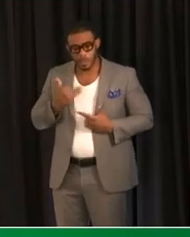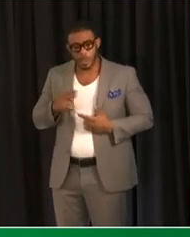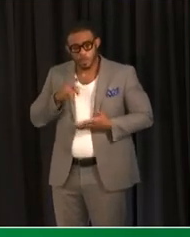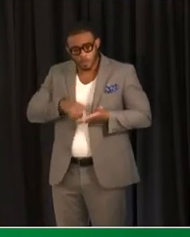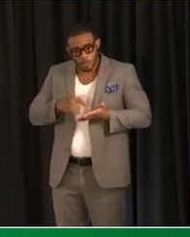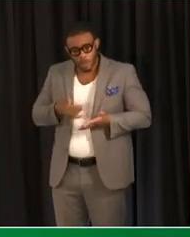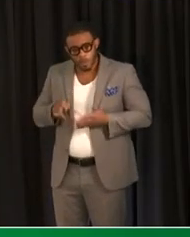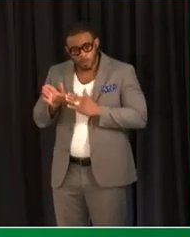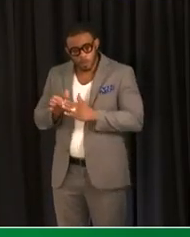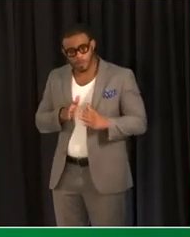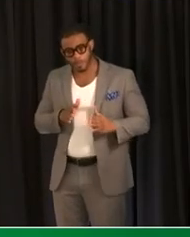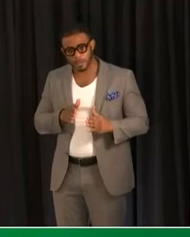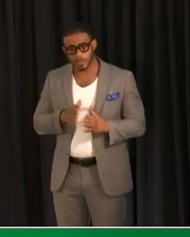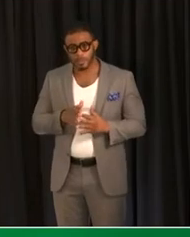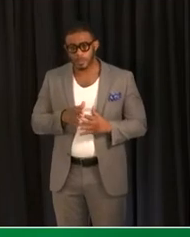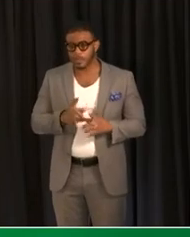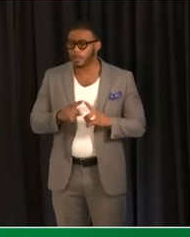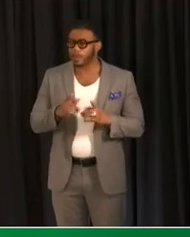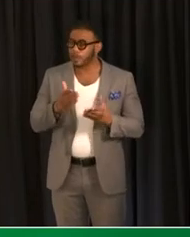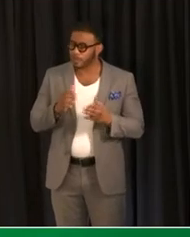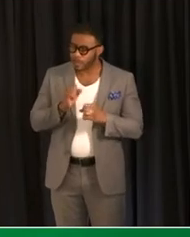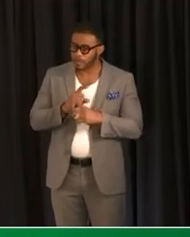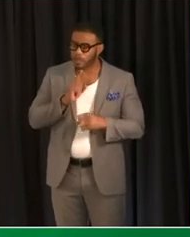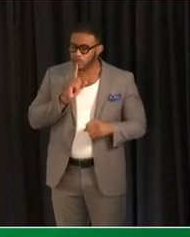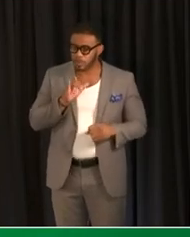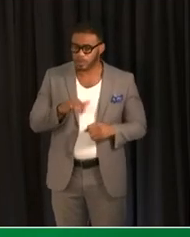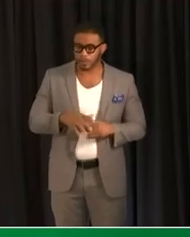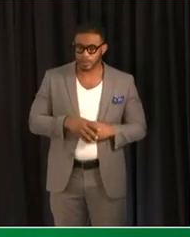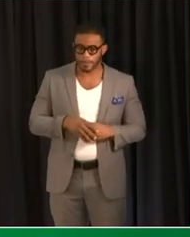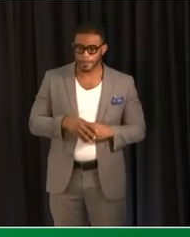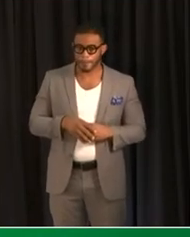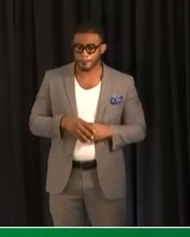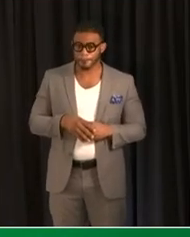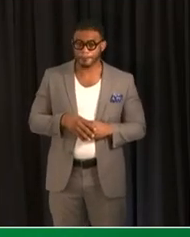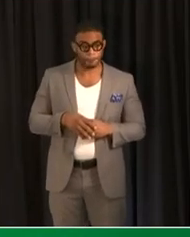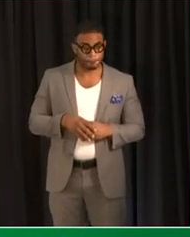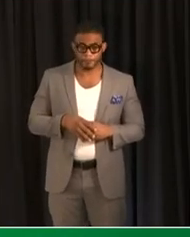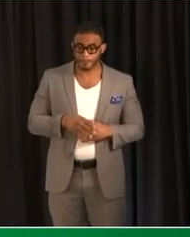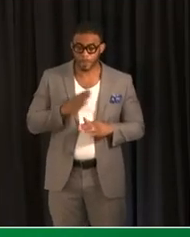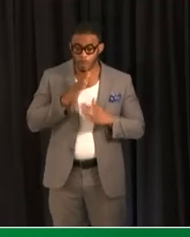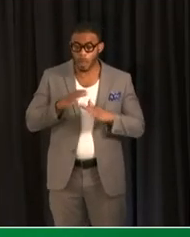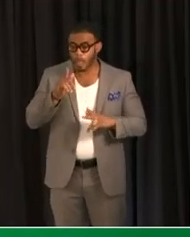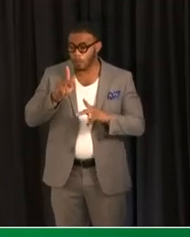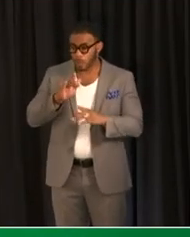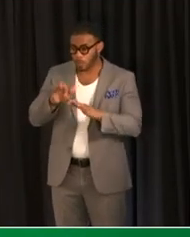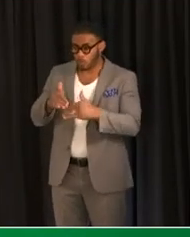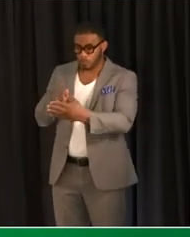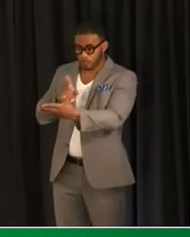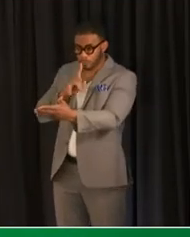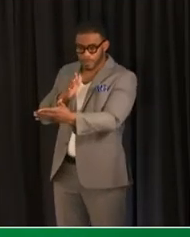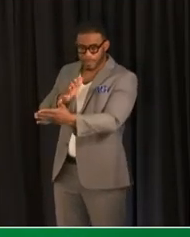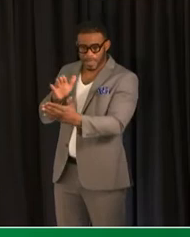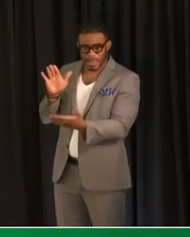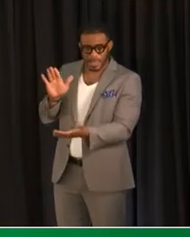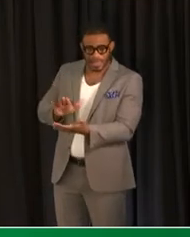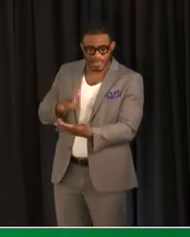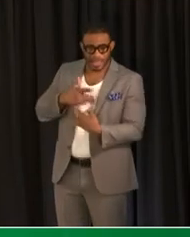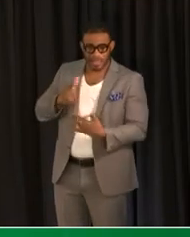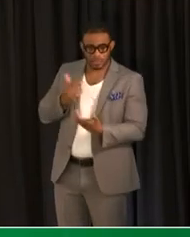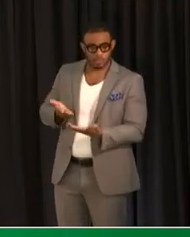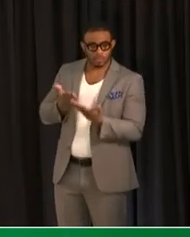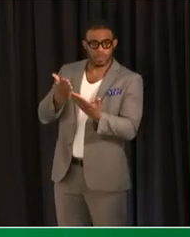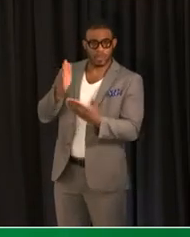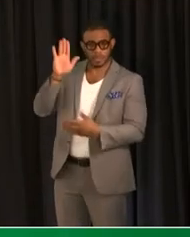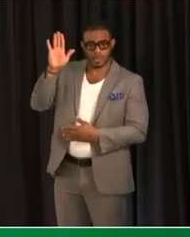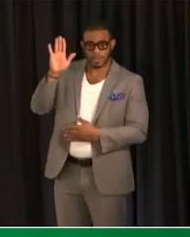own research, with my own preparation, but making sure that the quietest person in the room who may be less likely